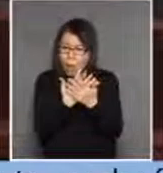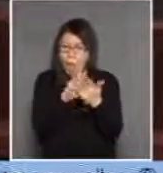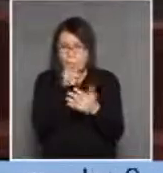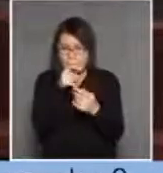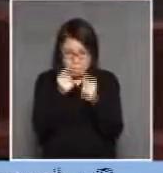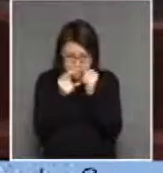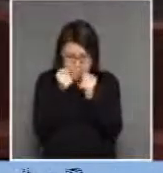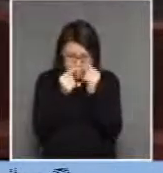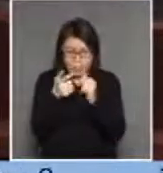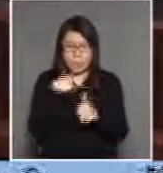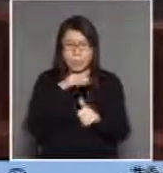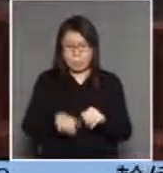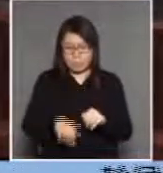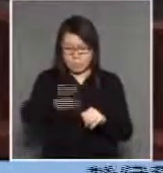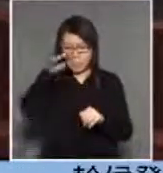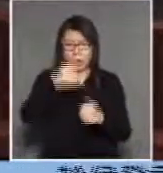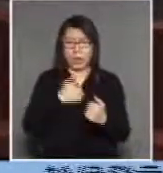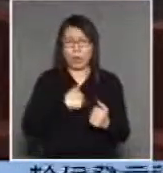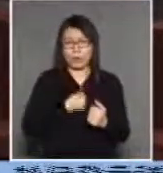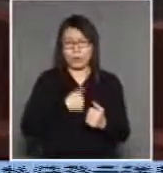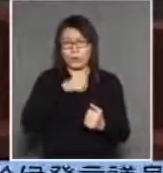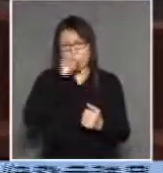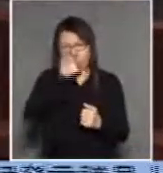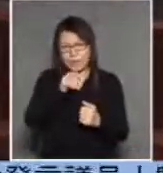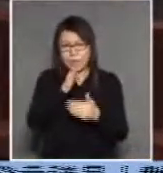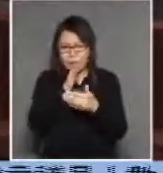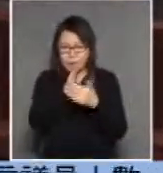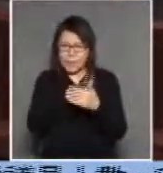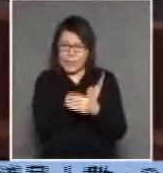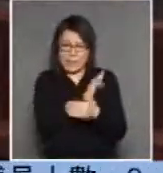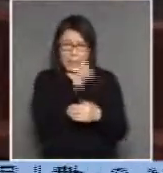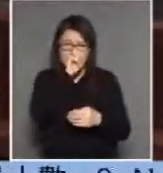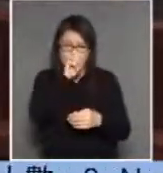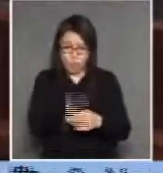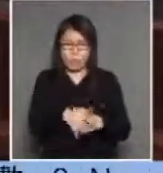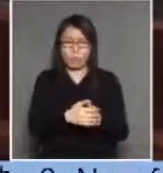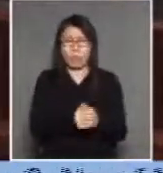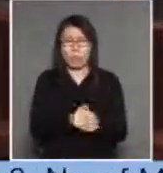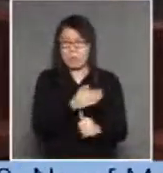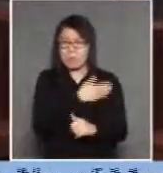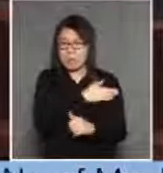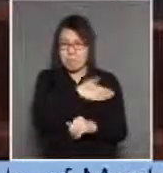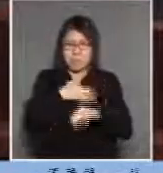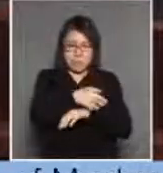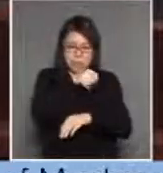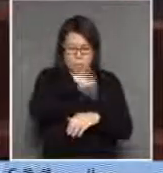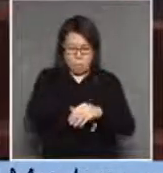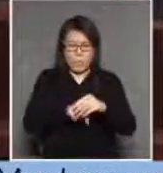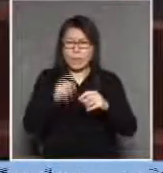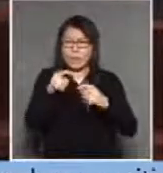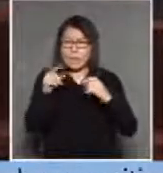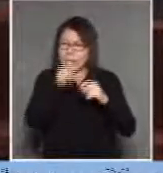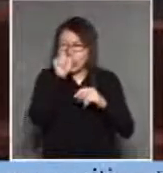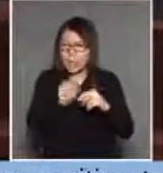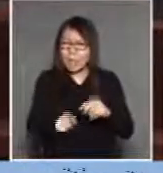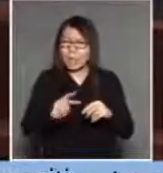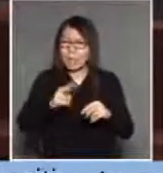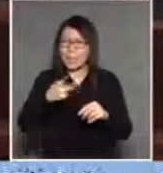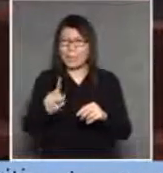look at some media, some type of internet media. Maybe their teachers only teach them